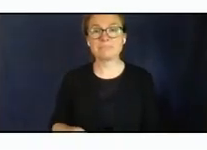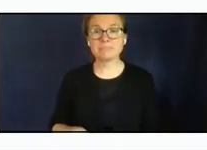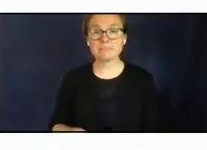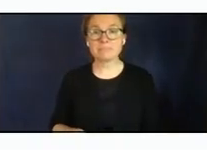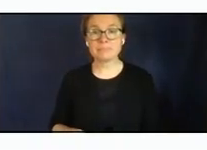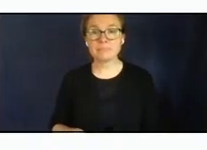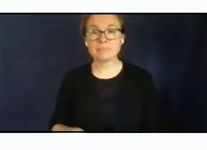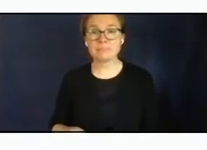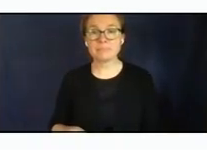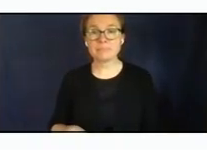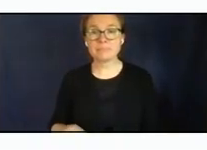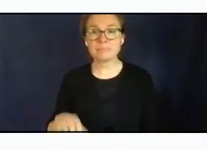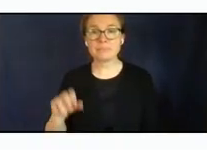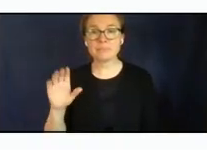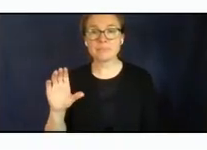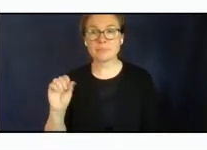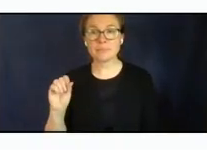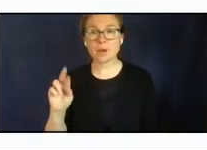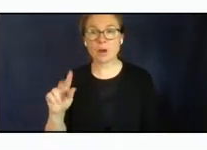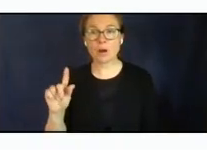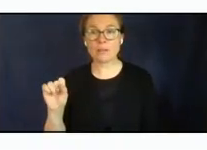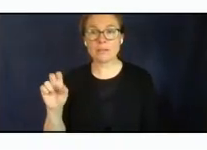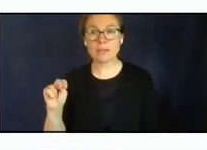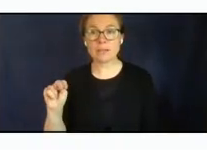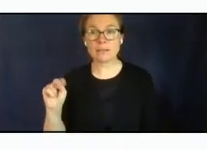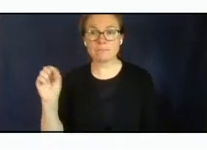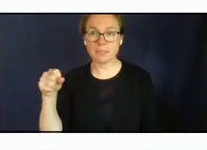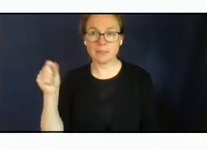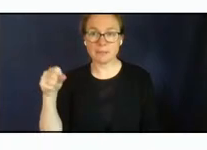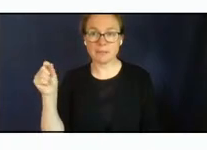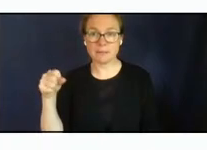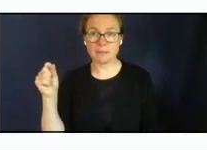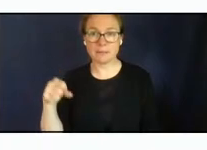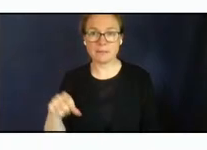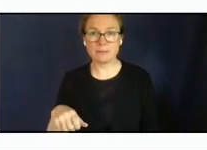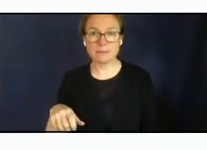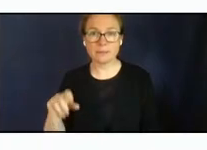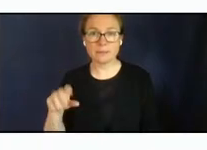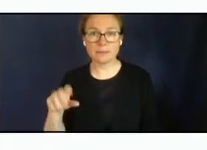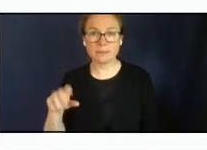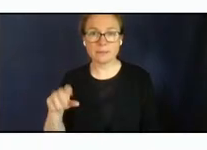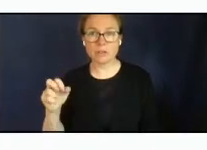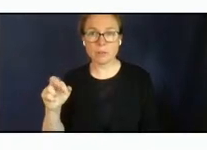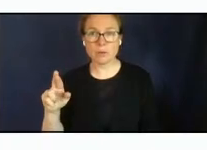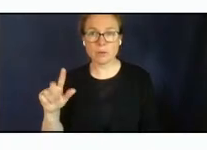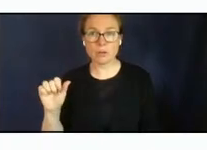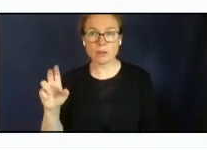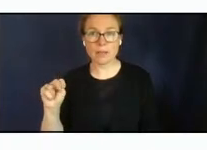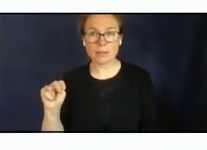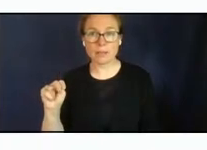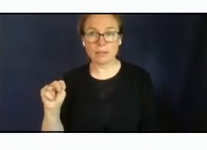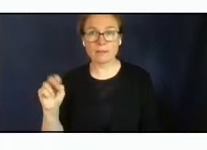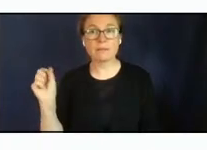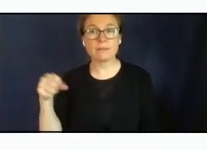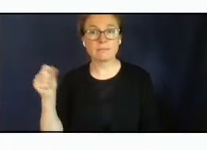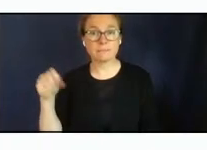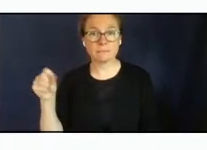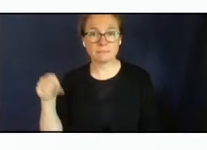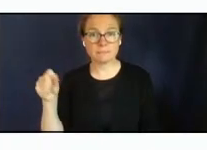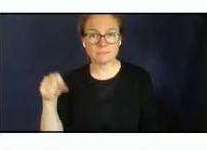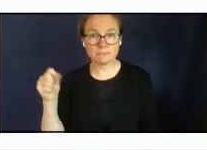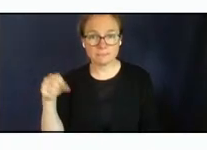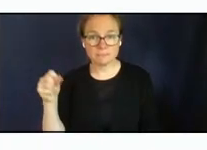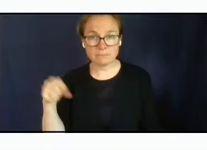Director Carlson. Aye. Director Chamberlain. Aye.